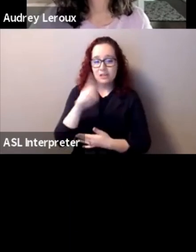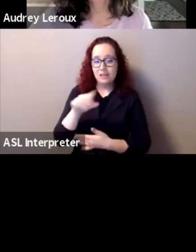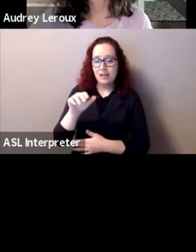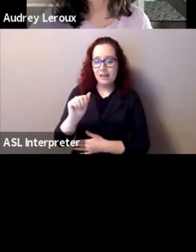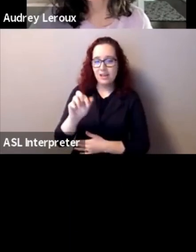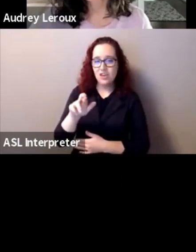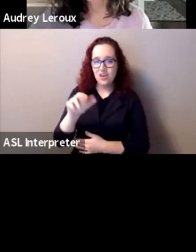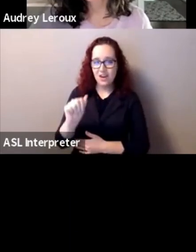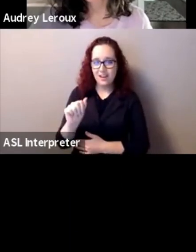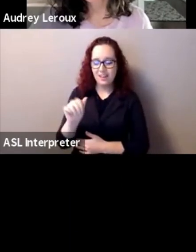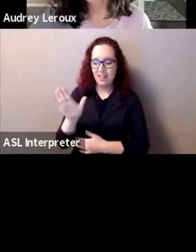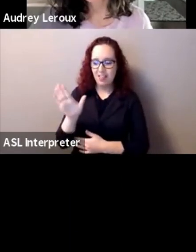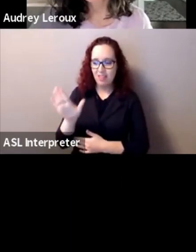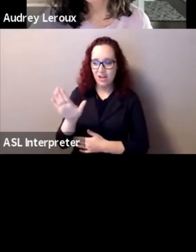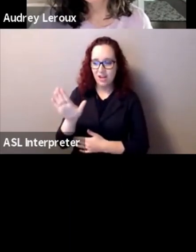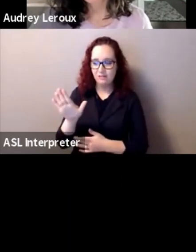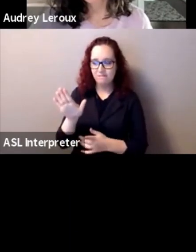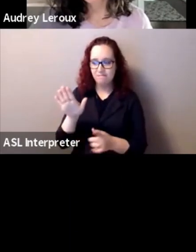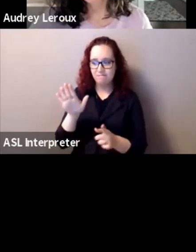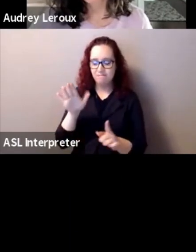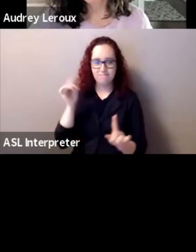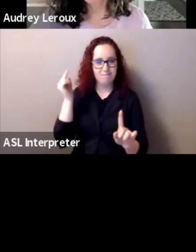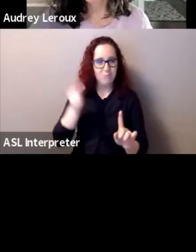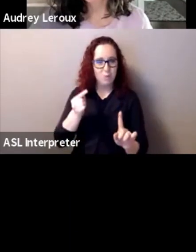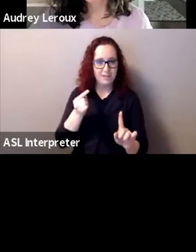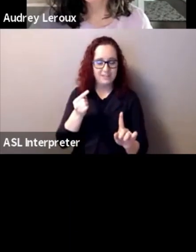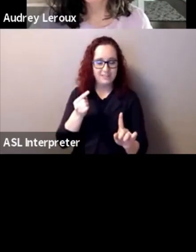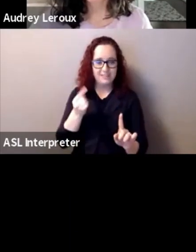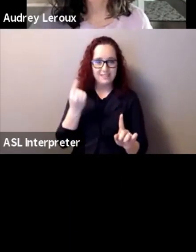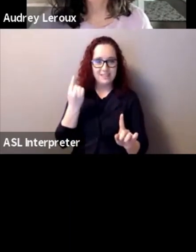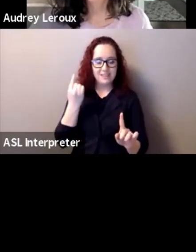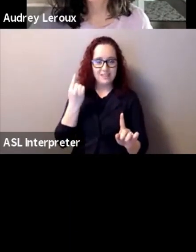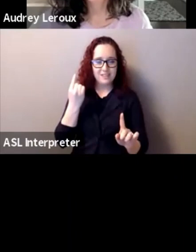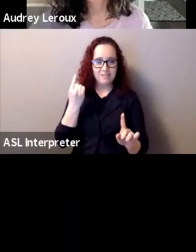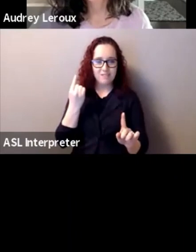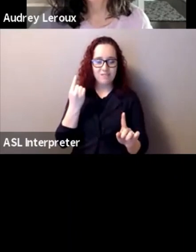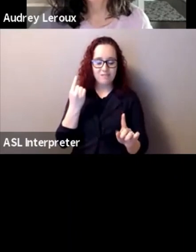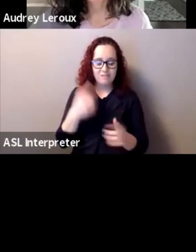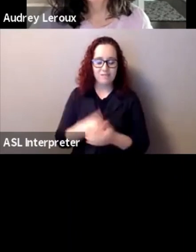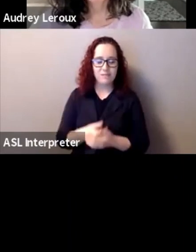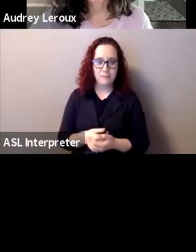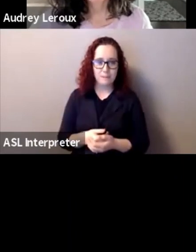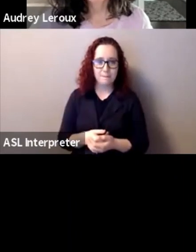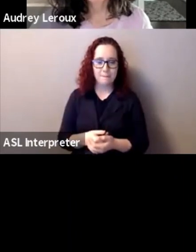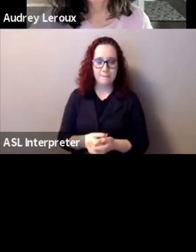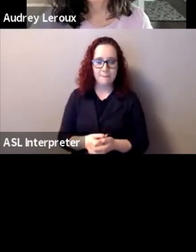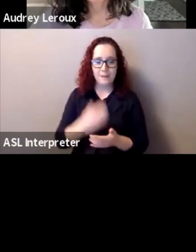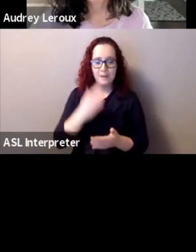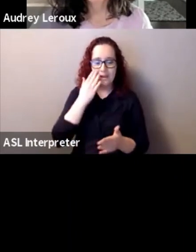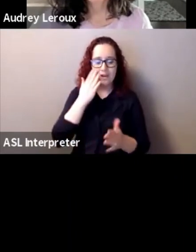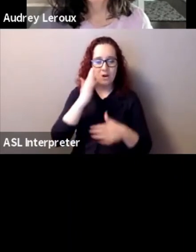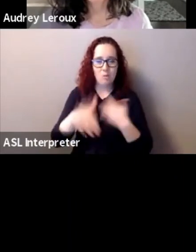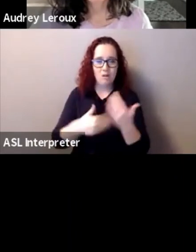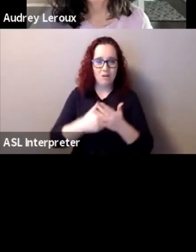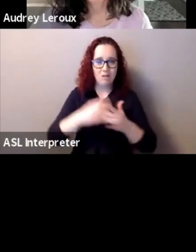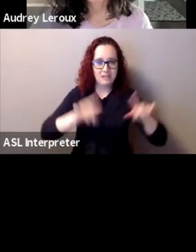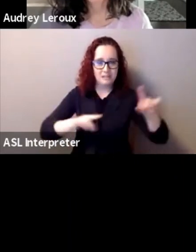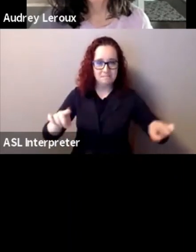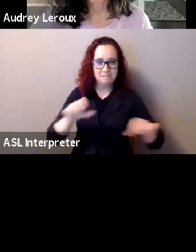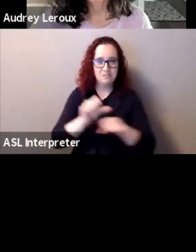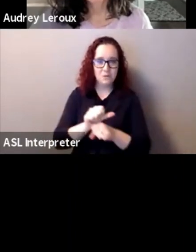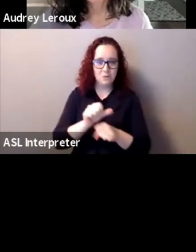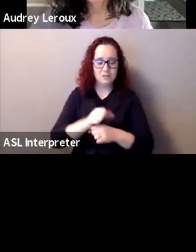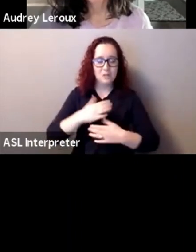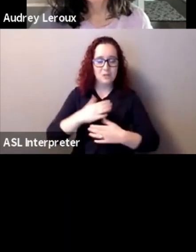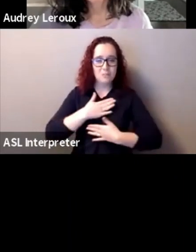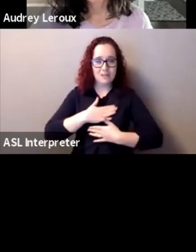is about when you really come to a lot of the different work and know what the different work is. So I would say to you, enjoy